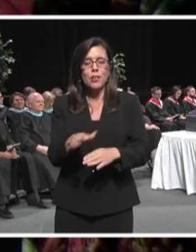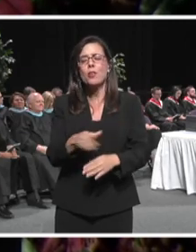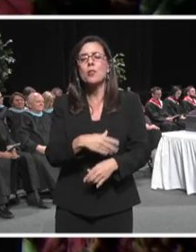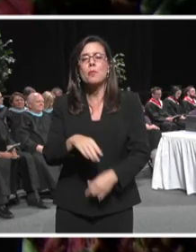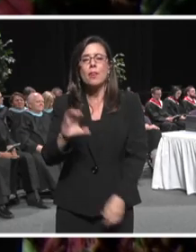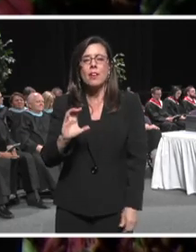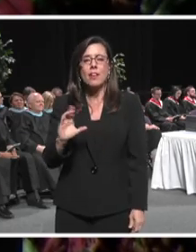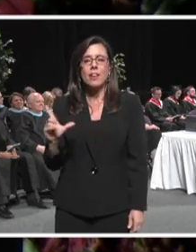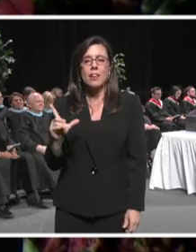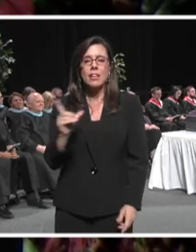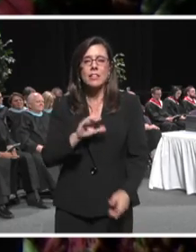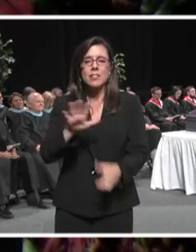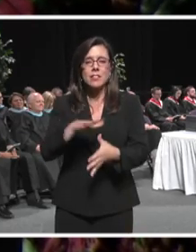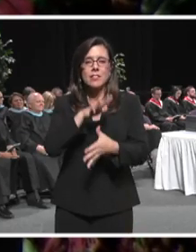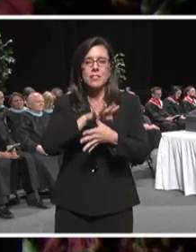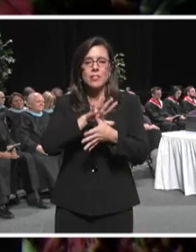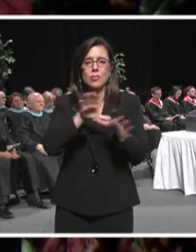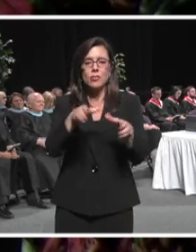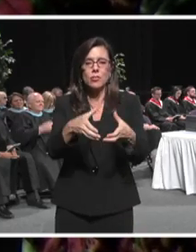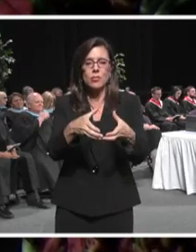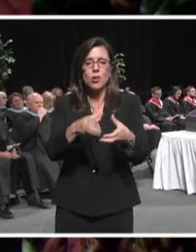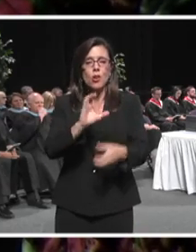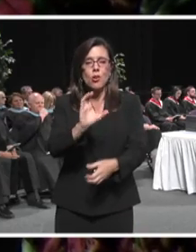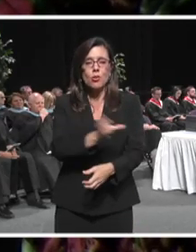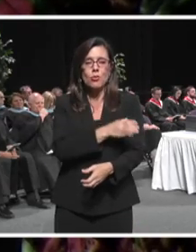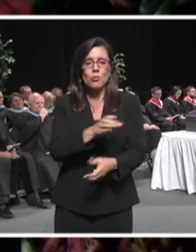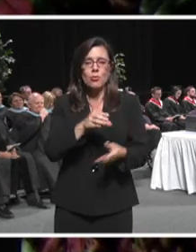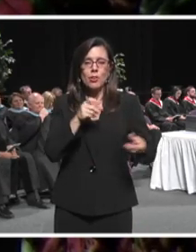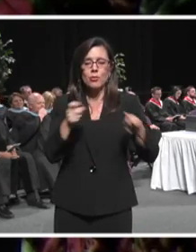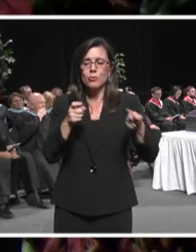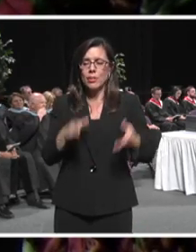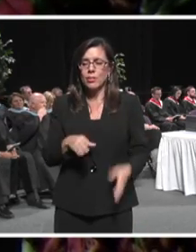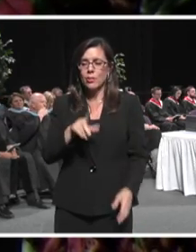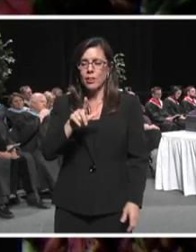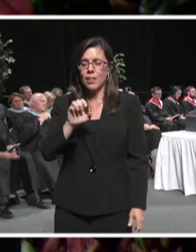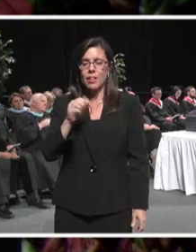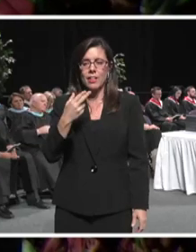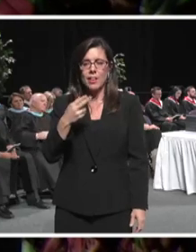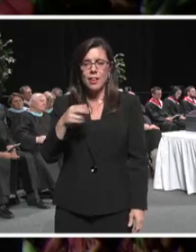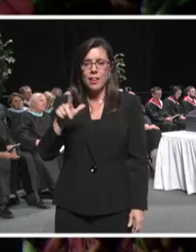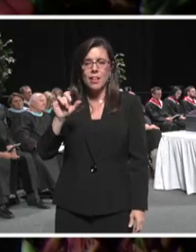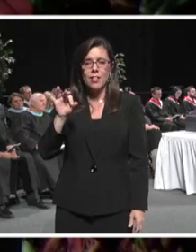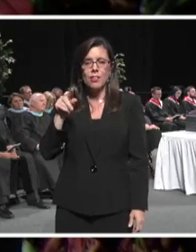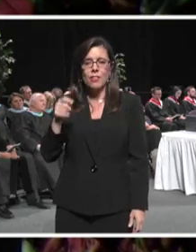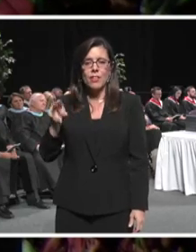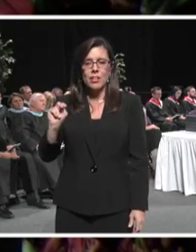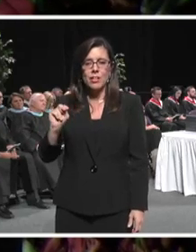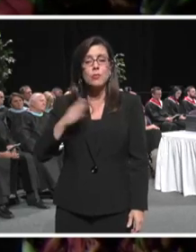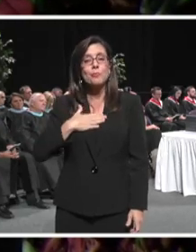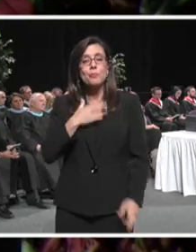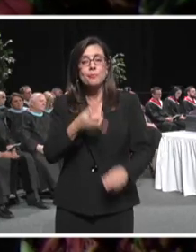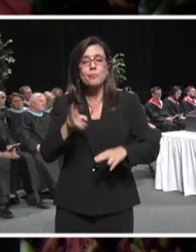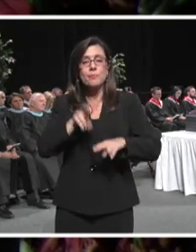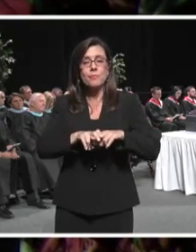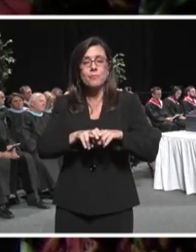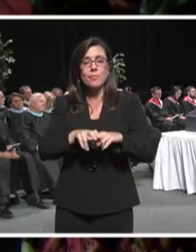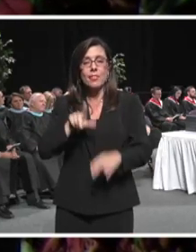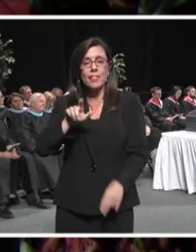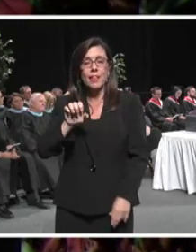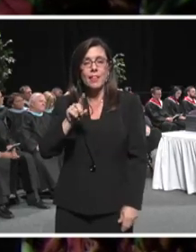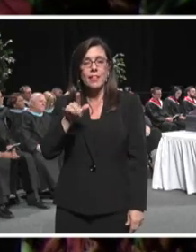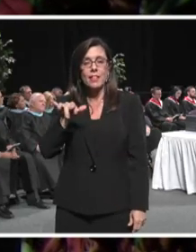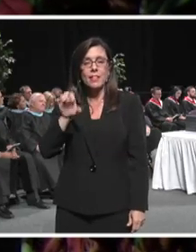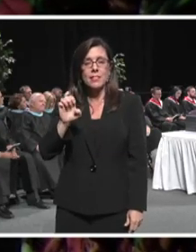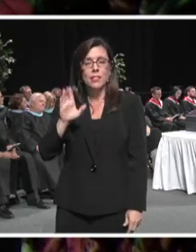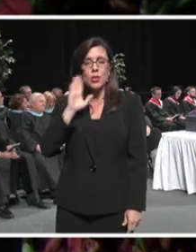Ensemble under the direction of Choir Director Leela Lofton. Please remain seated as Leslie joins me at the